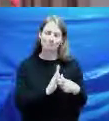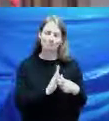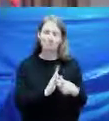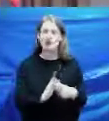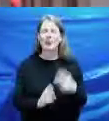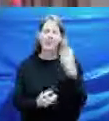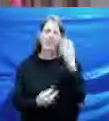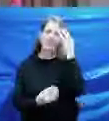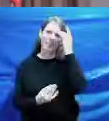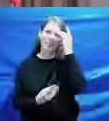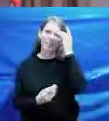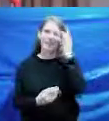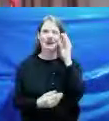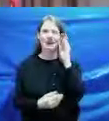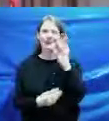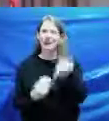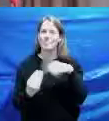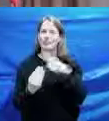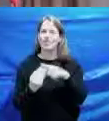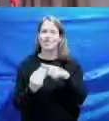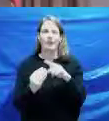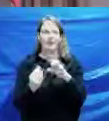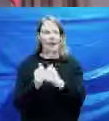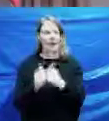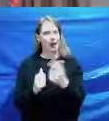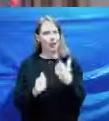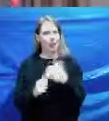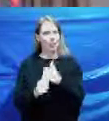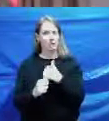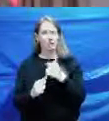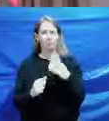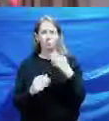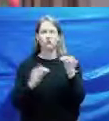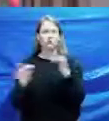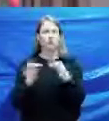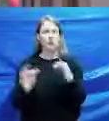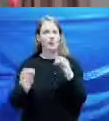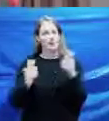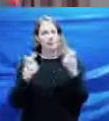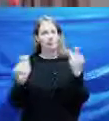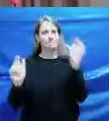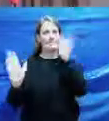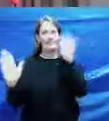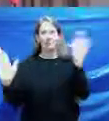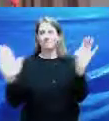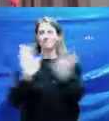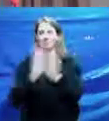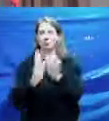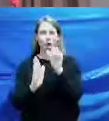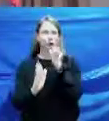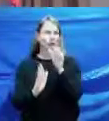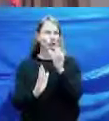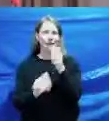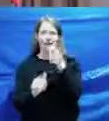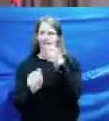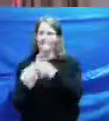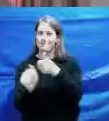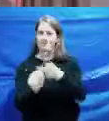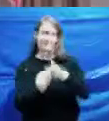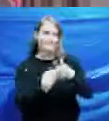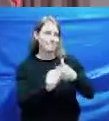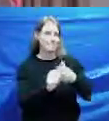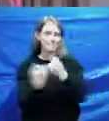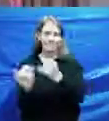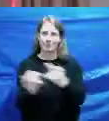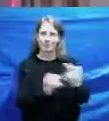as kind of describing the forest for the trees, it's a very important notion to understand. And one thing that we